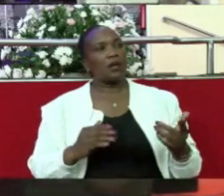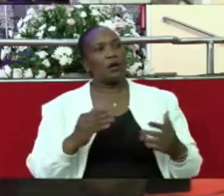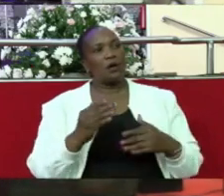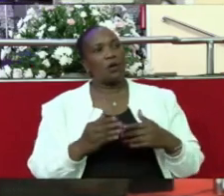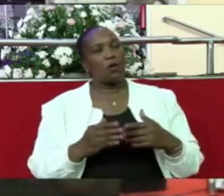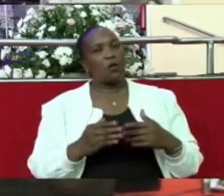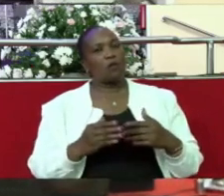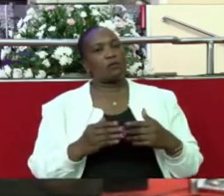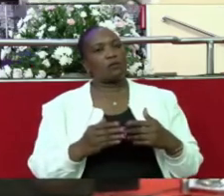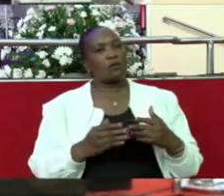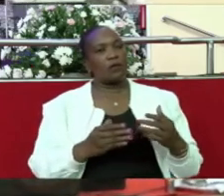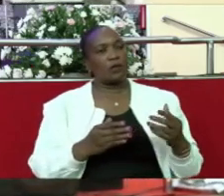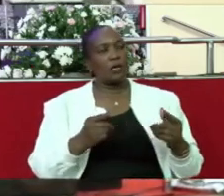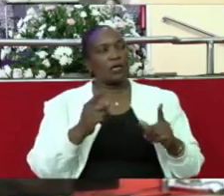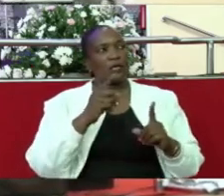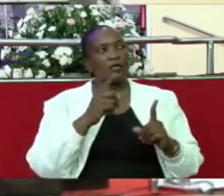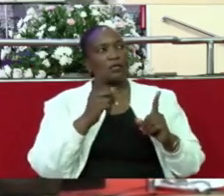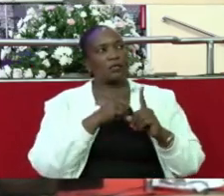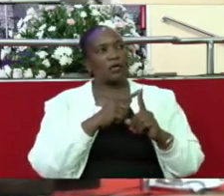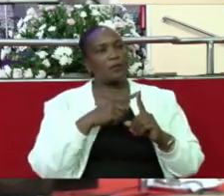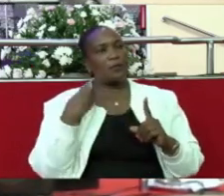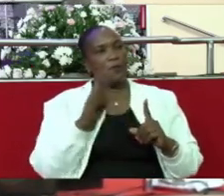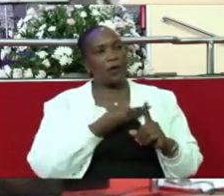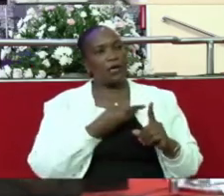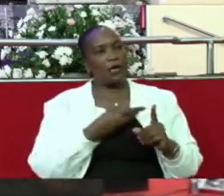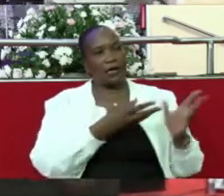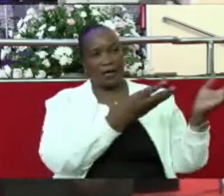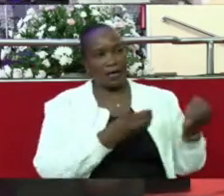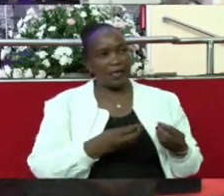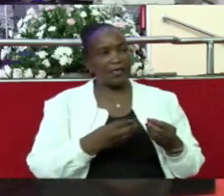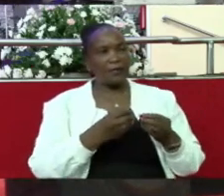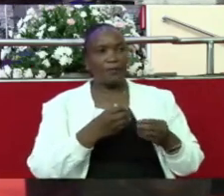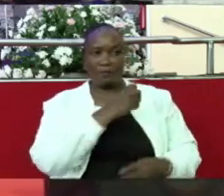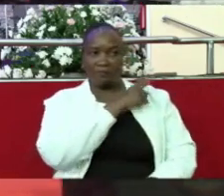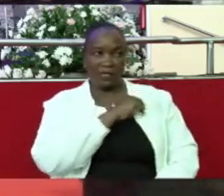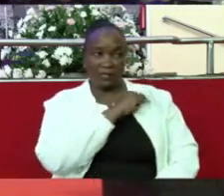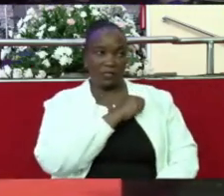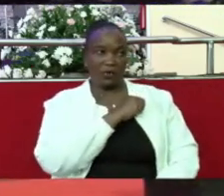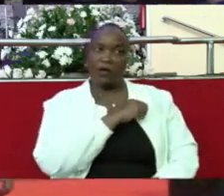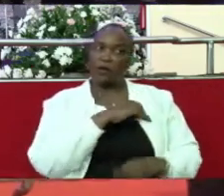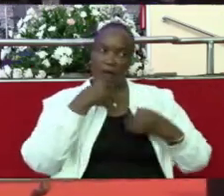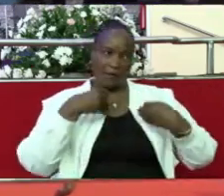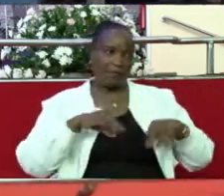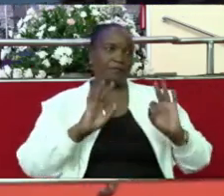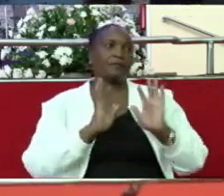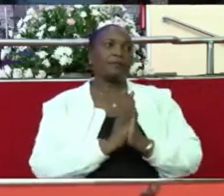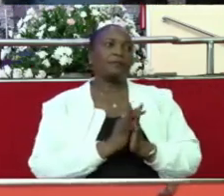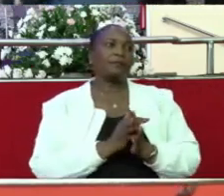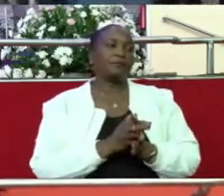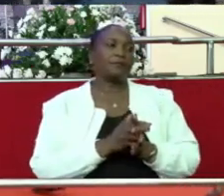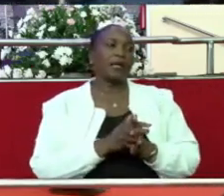that mercy, together with it you obtain grace. That grace that causes you to walk in